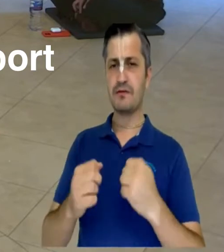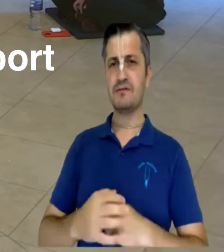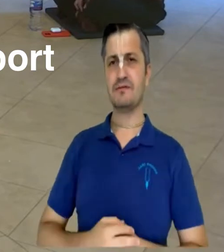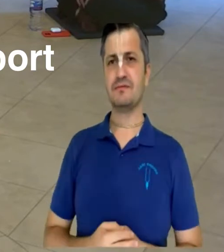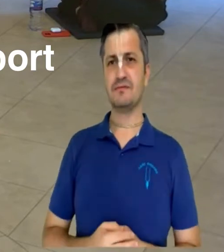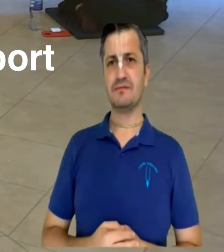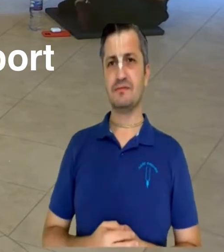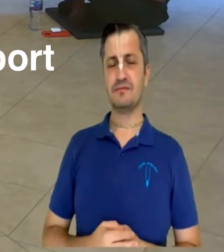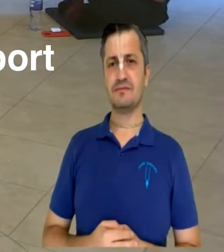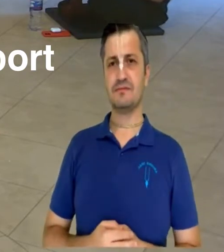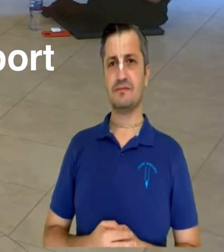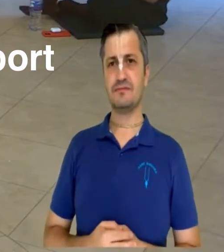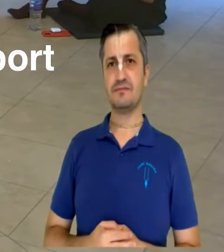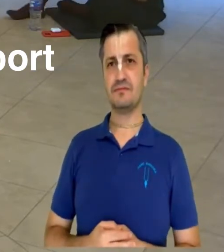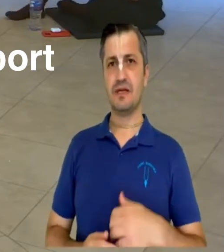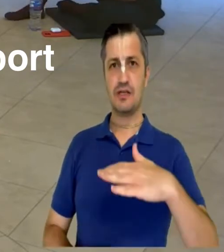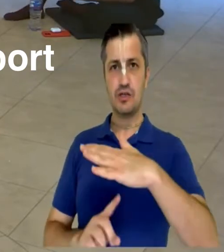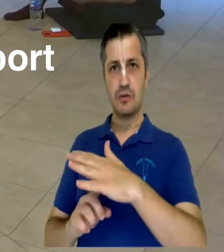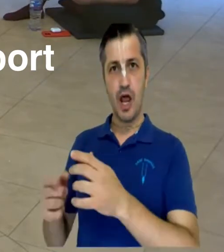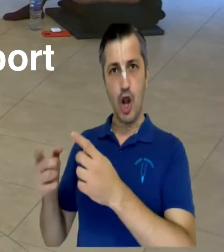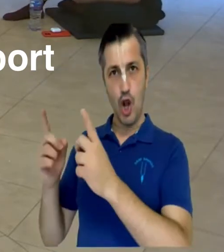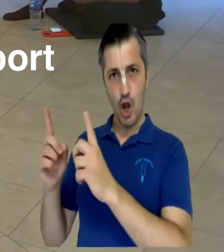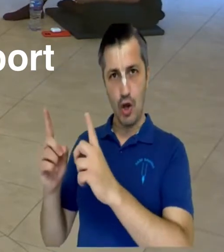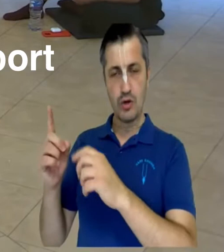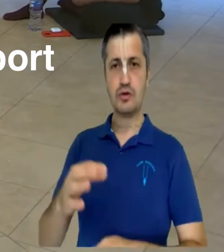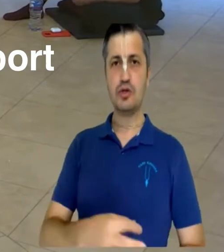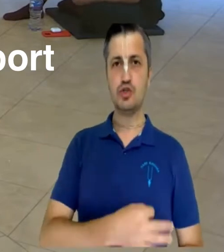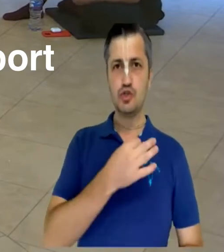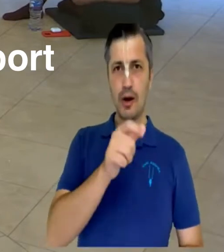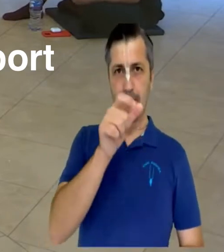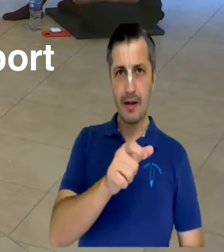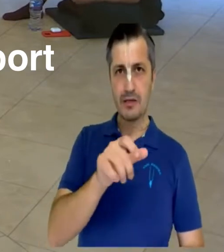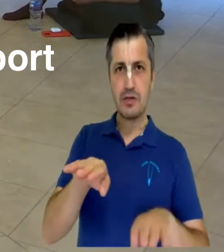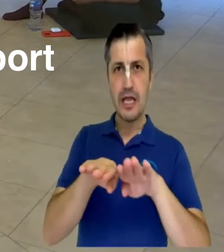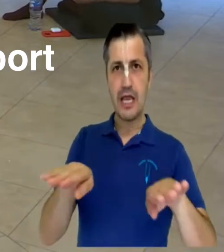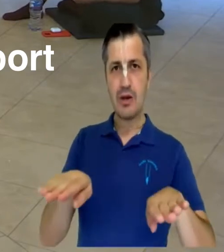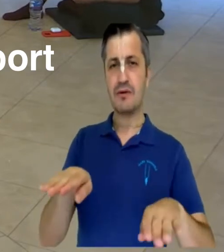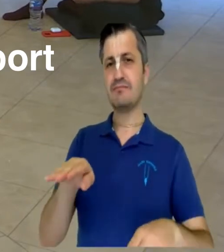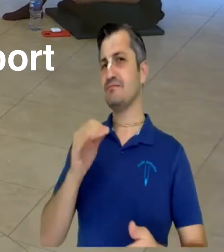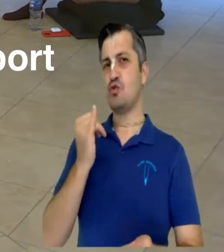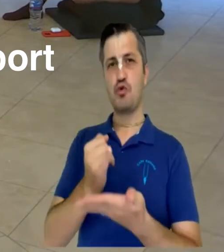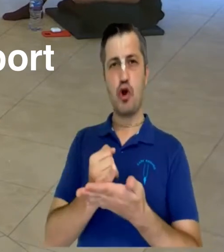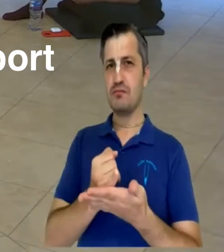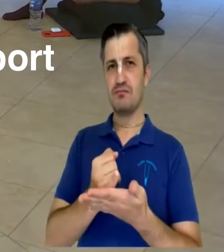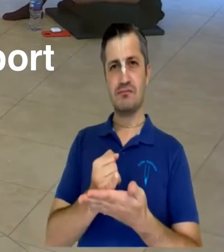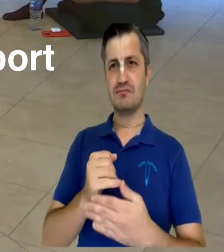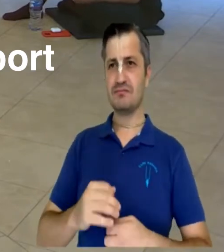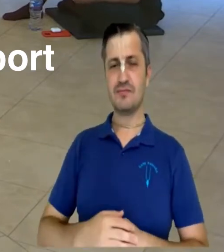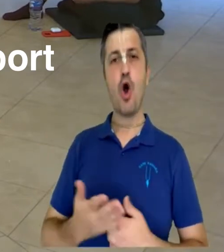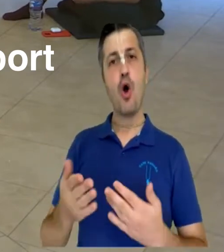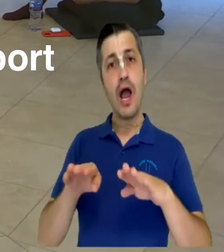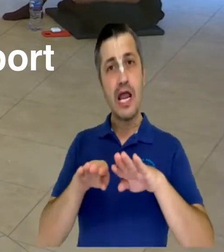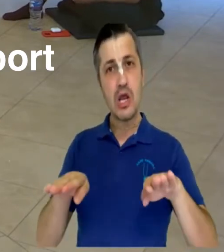Supreme Lord and the living entities as being on the same level or equal in all respects. There is always